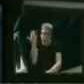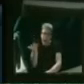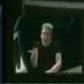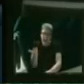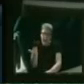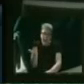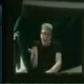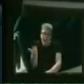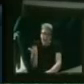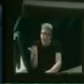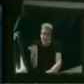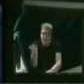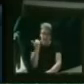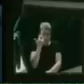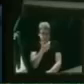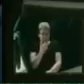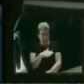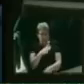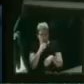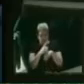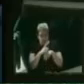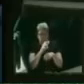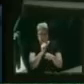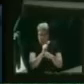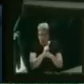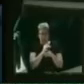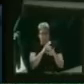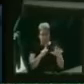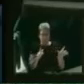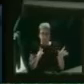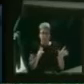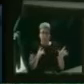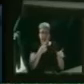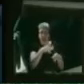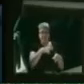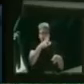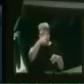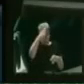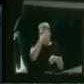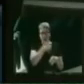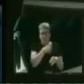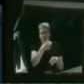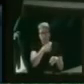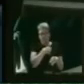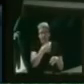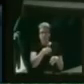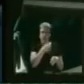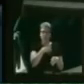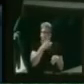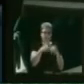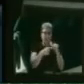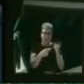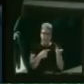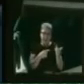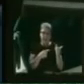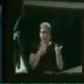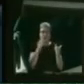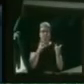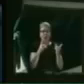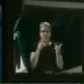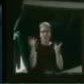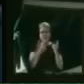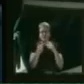They, you know, they've done a bad job, or they've had parents complain constantly, or, you know, they've been in their office